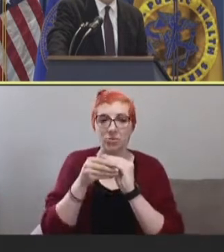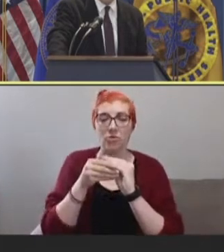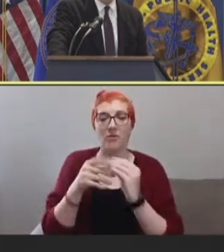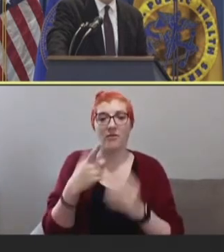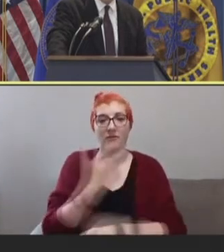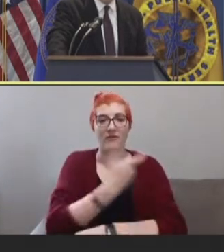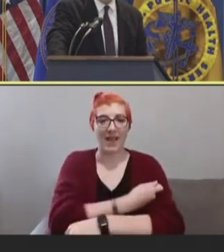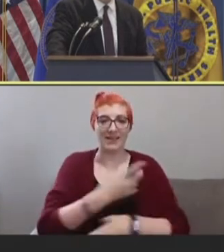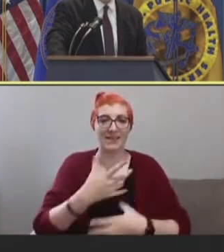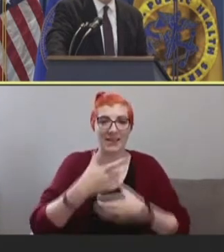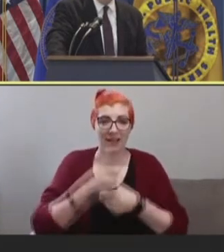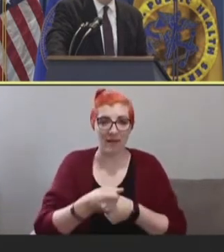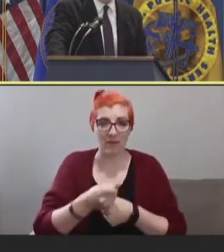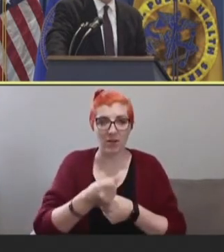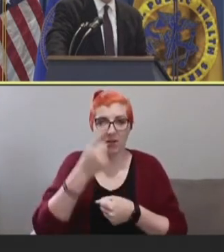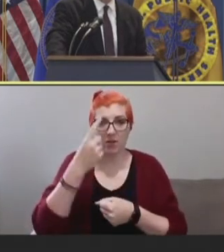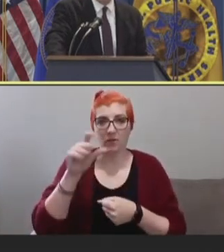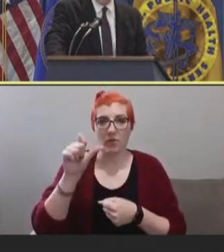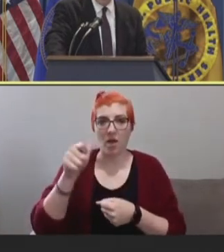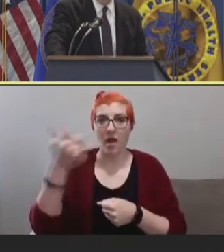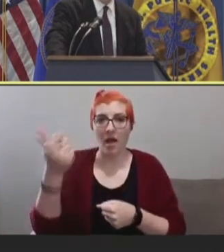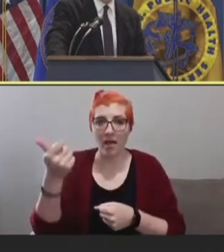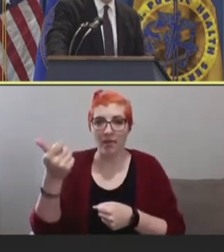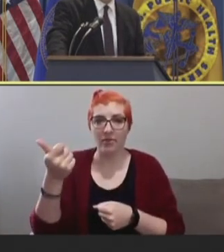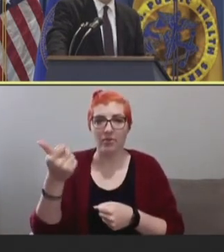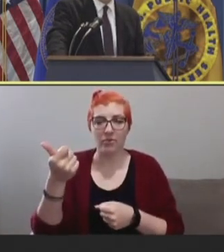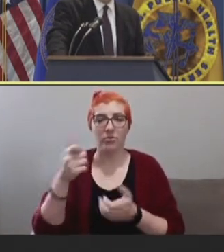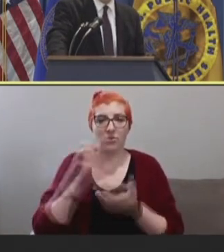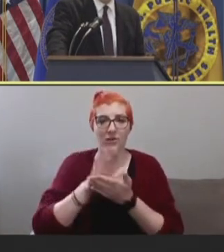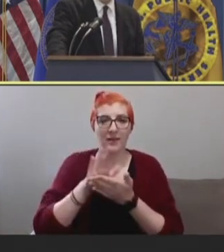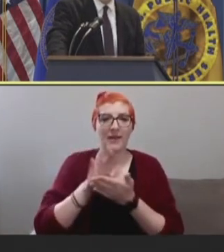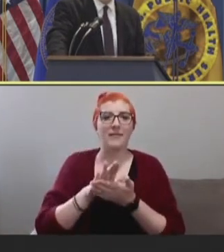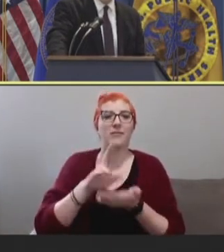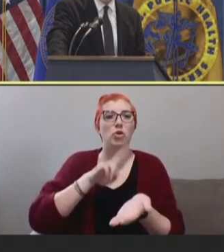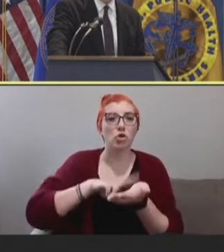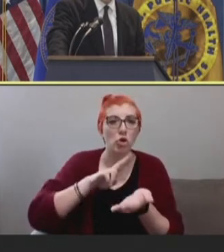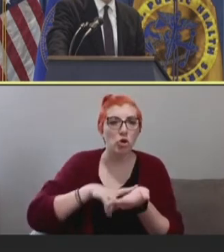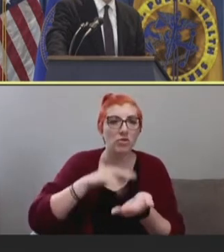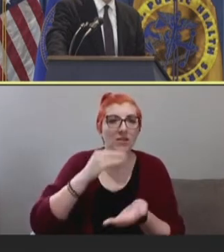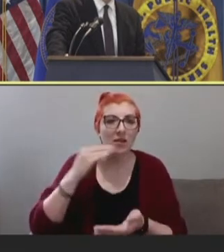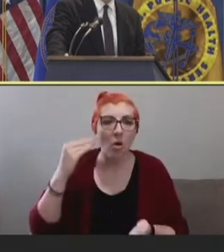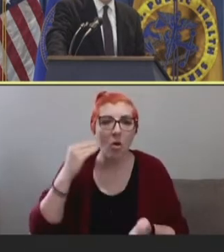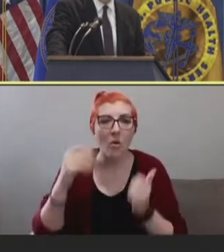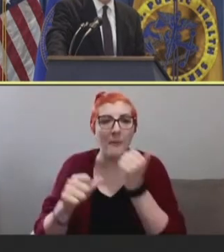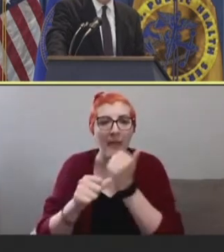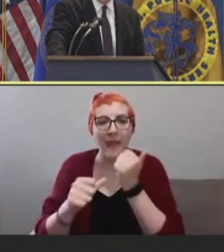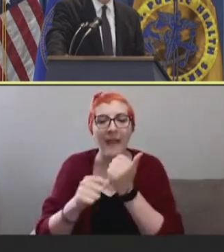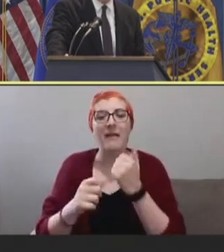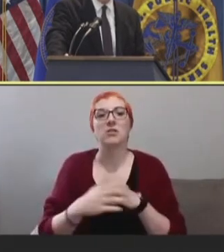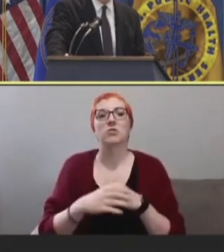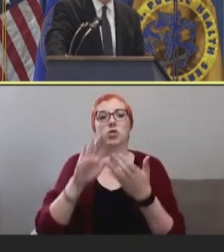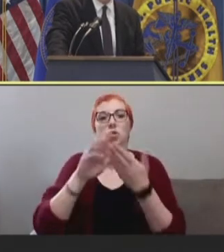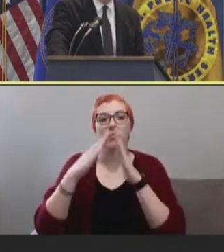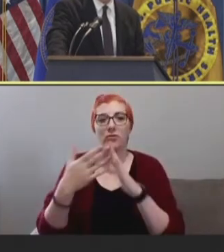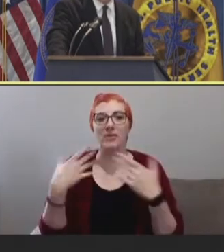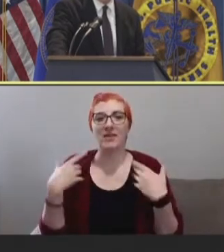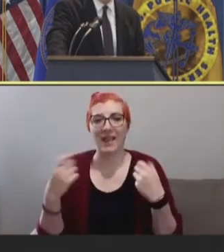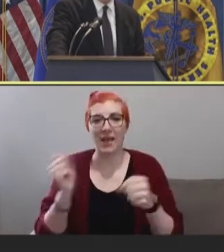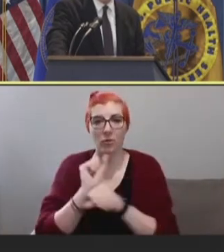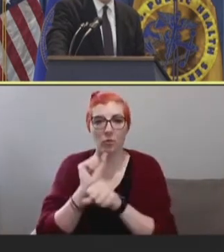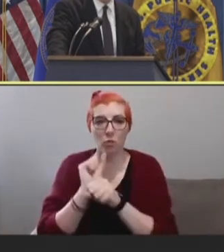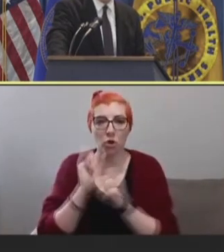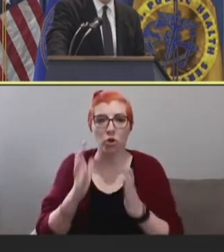settings, including nursing home aides, community health workers, et cetera, to provide strategies and information to make strong